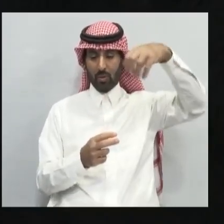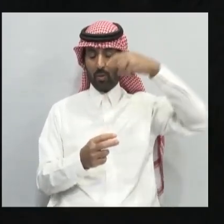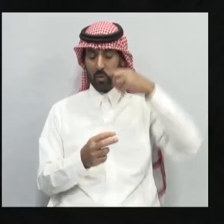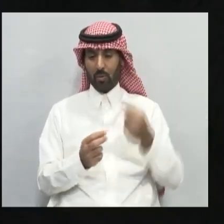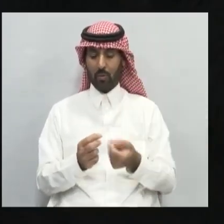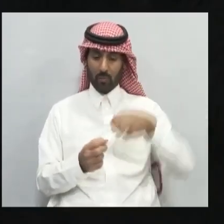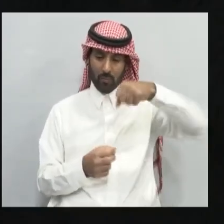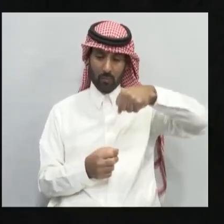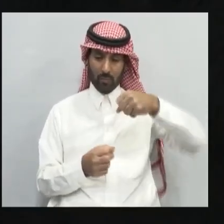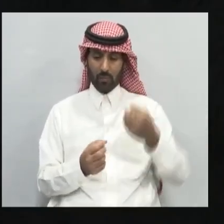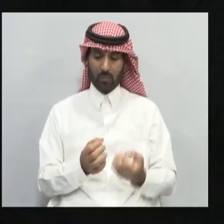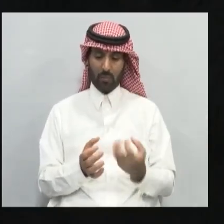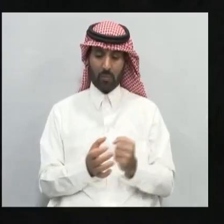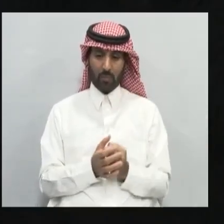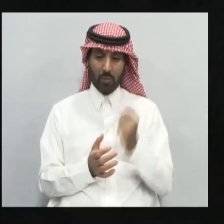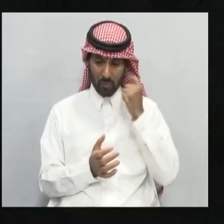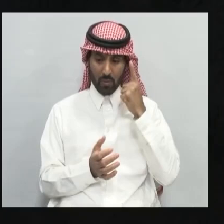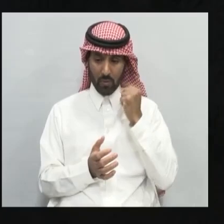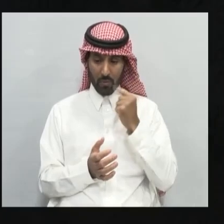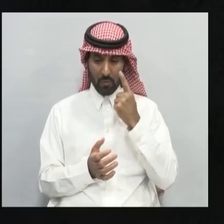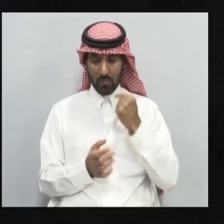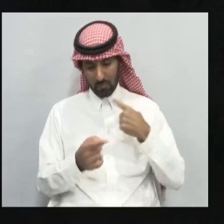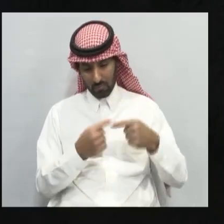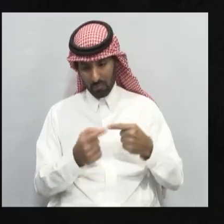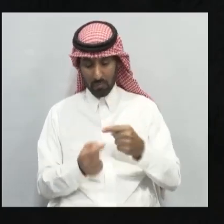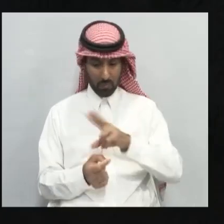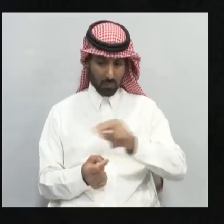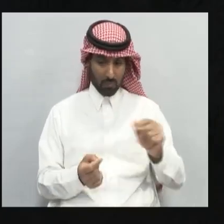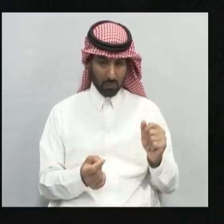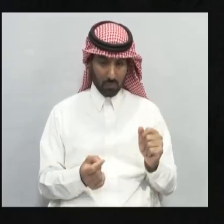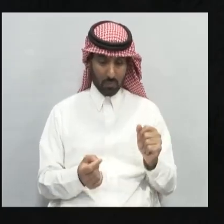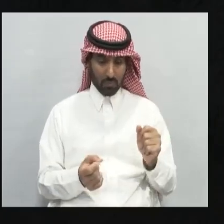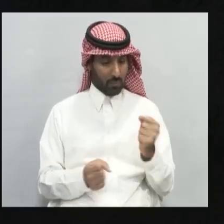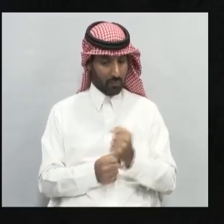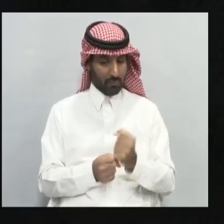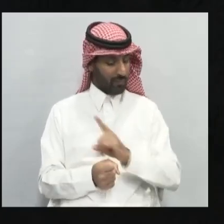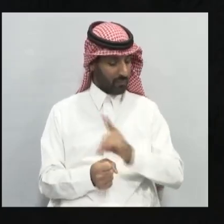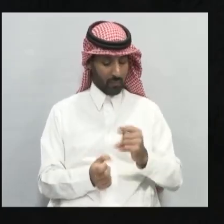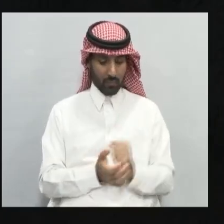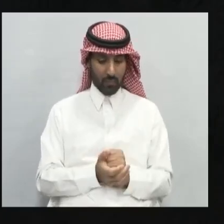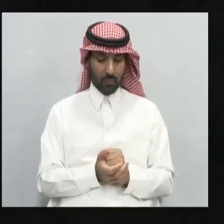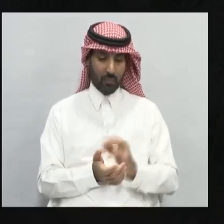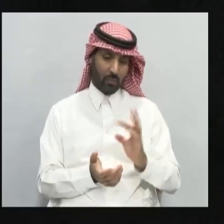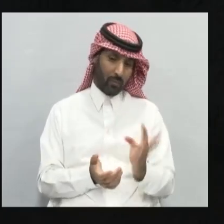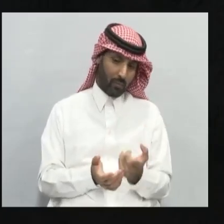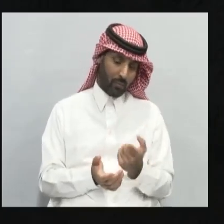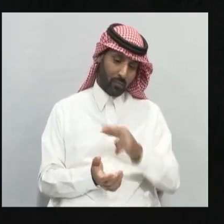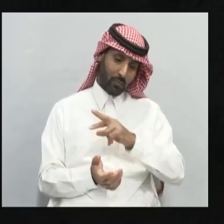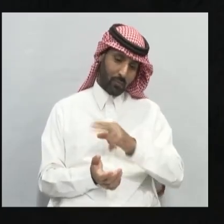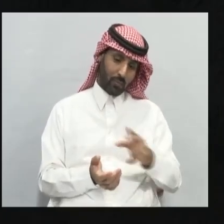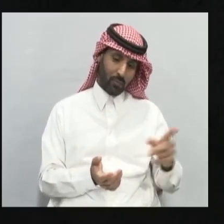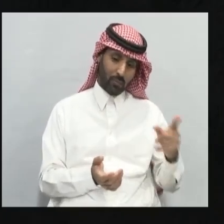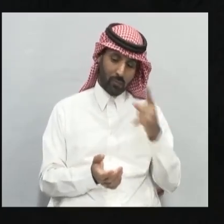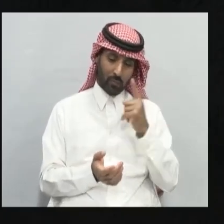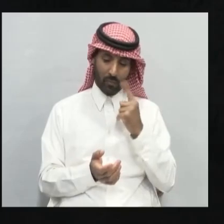and gas lights. Do you think our daily routine will be the same? I don't think so. Maybe we will have different